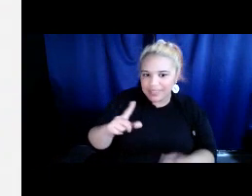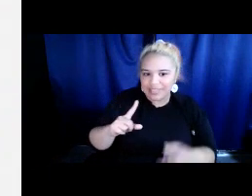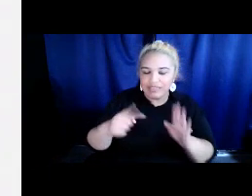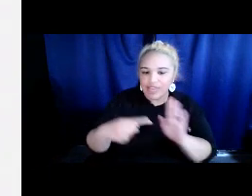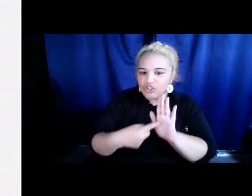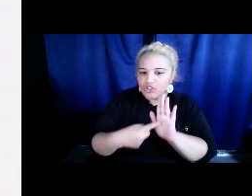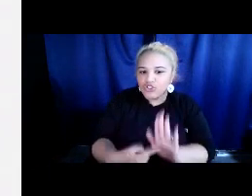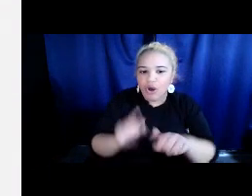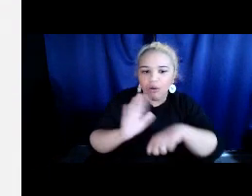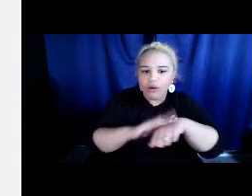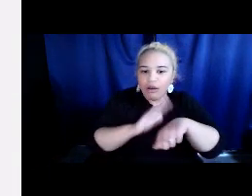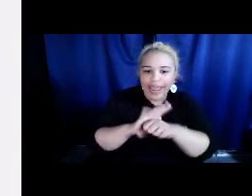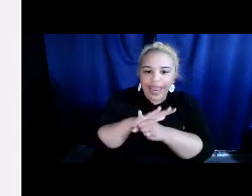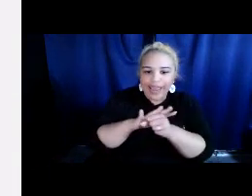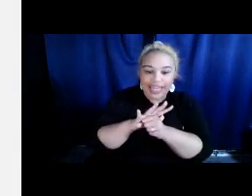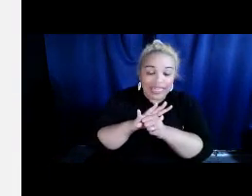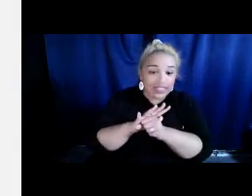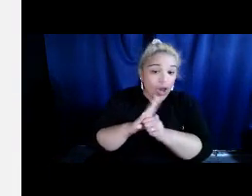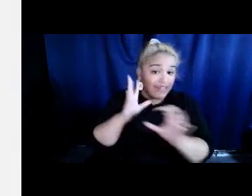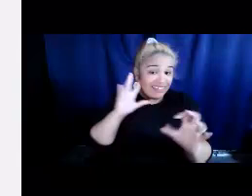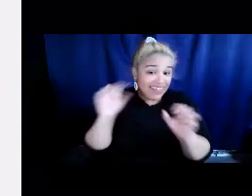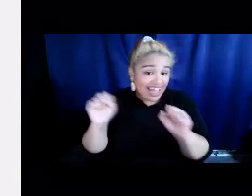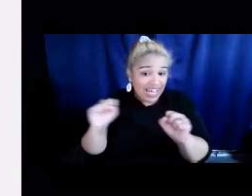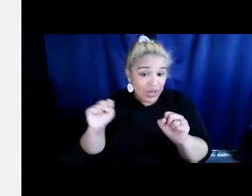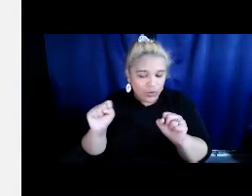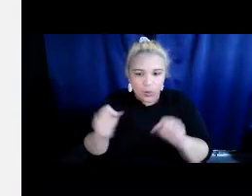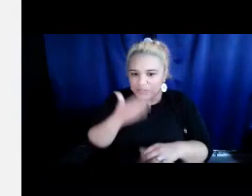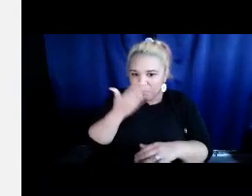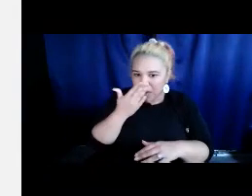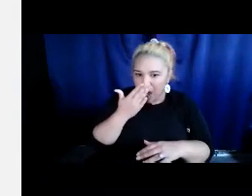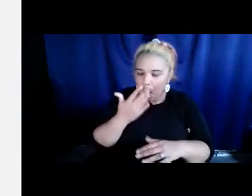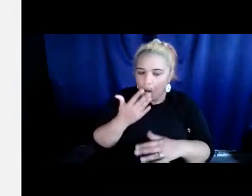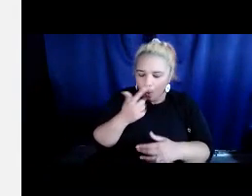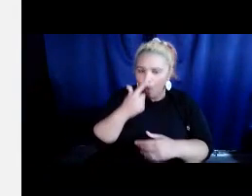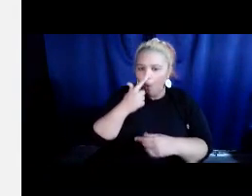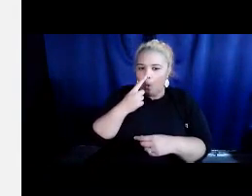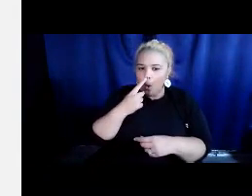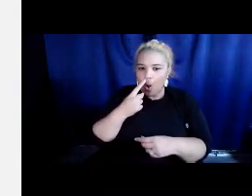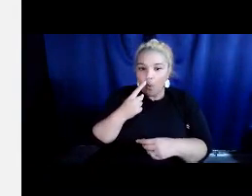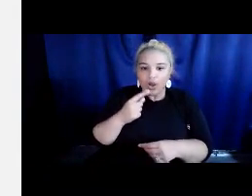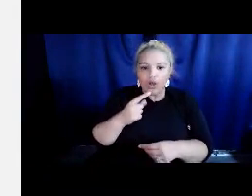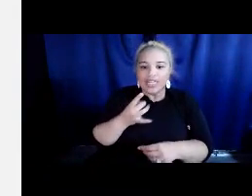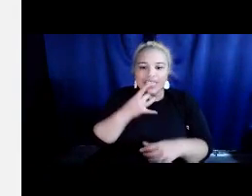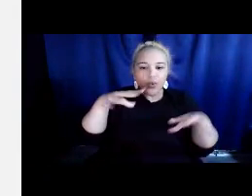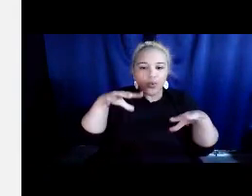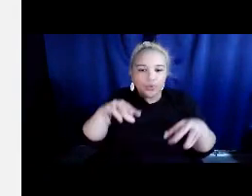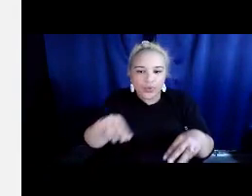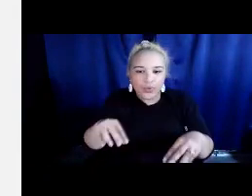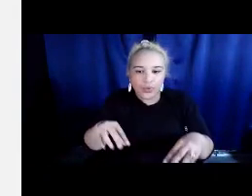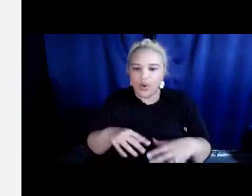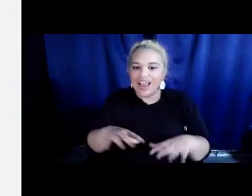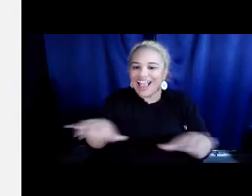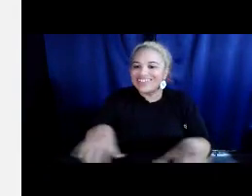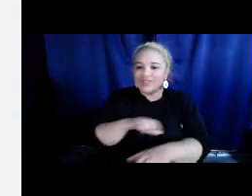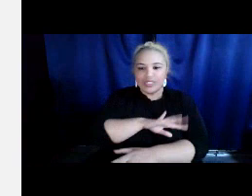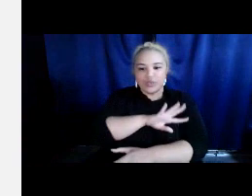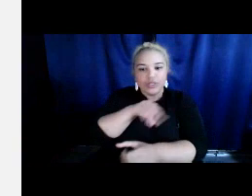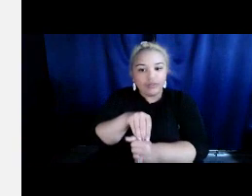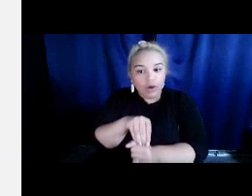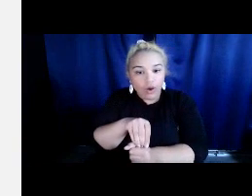sensory-friendly restroom. Plus, their Zoo Access for All webpage also includes social narrative activities like